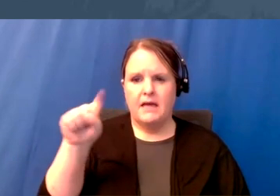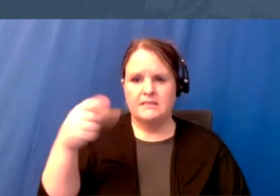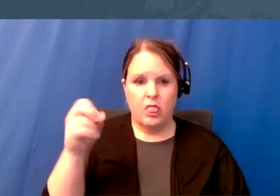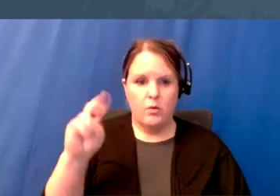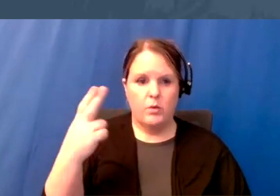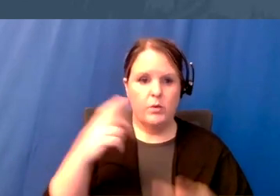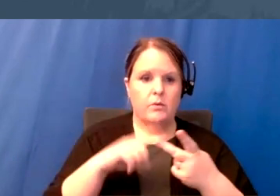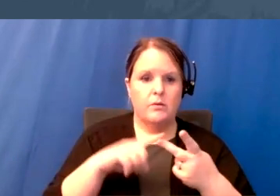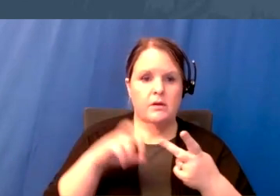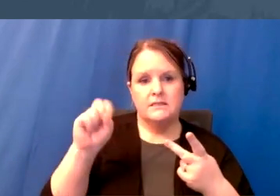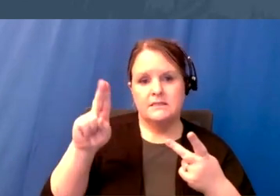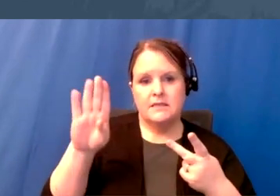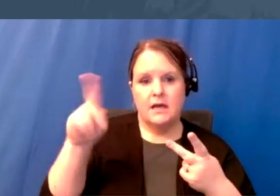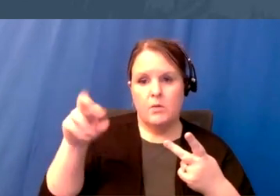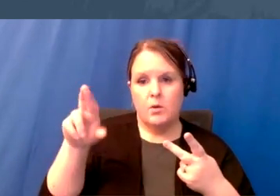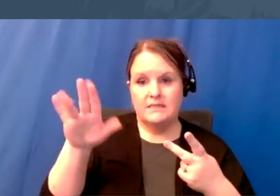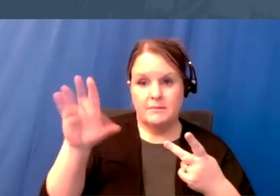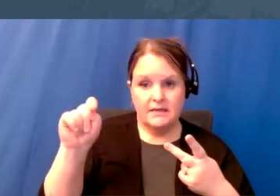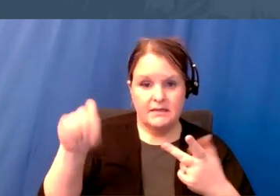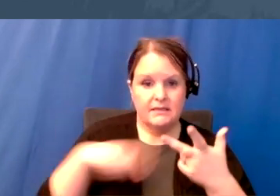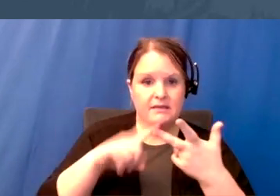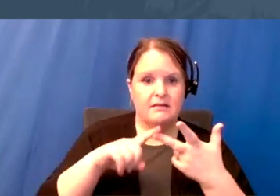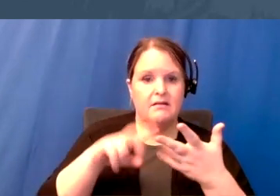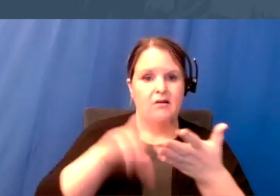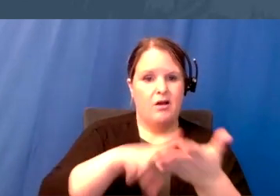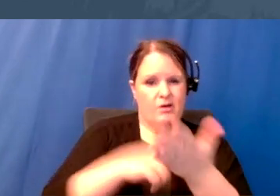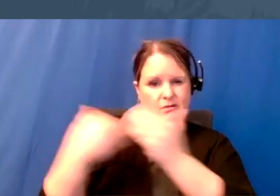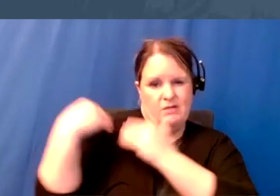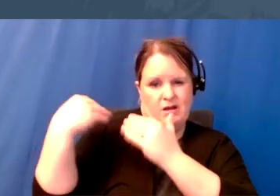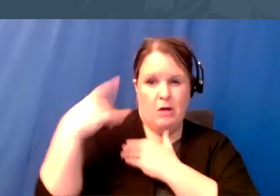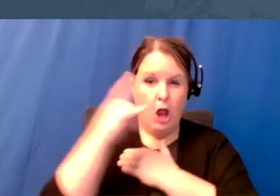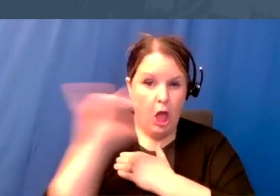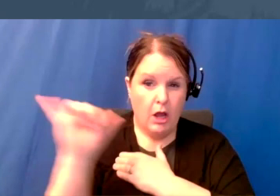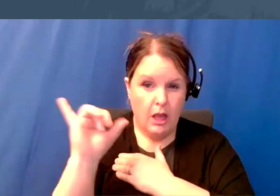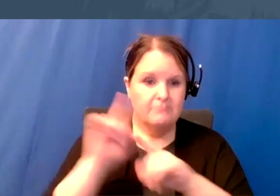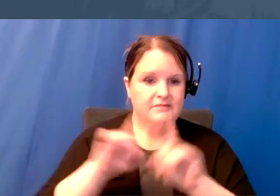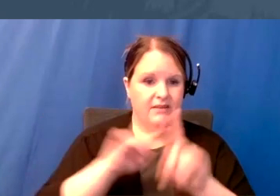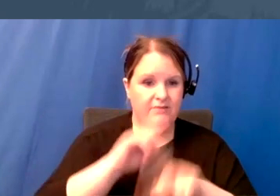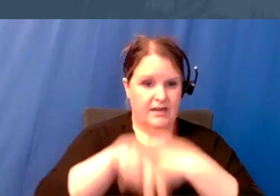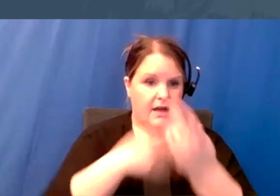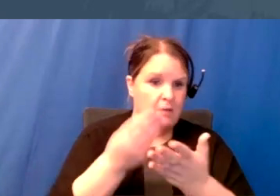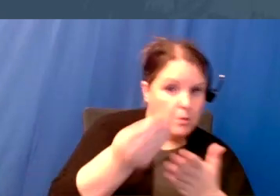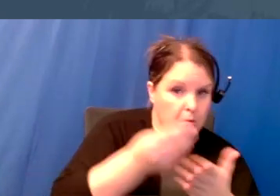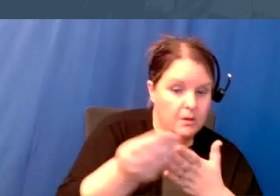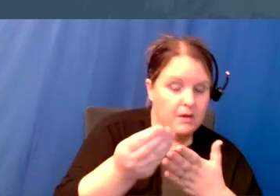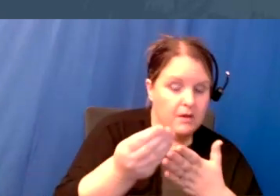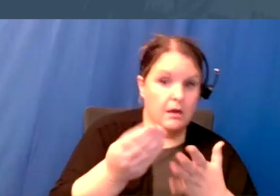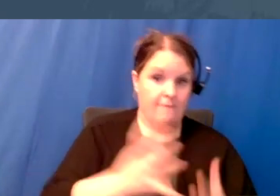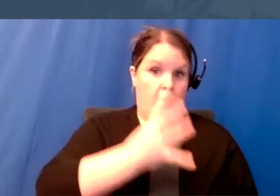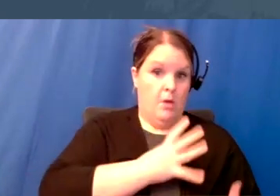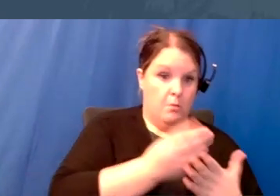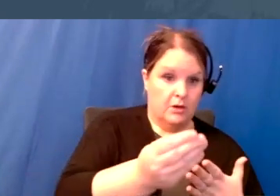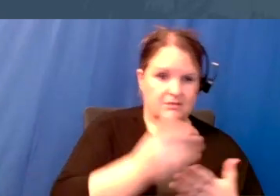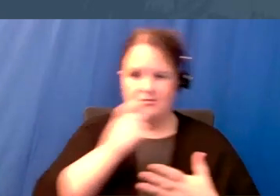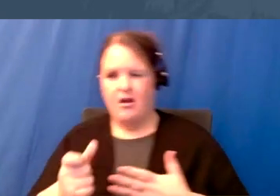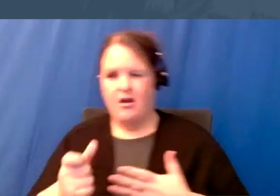contractor responsibilities are, different procurement methods, formal and informal, the difference between